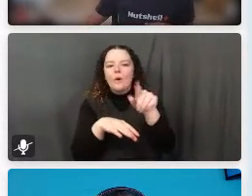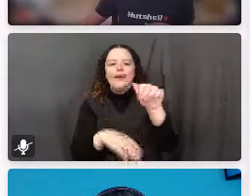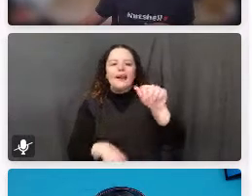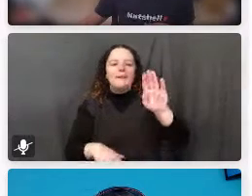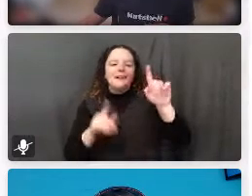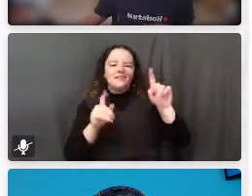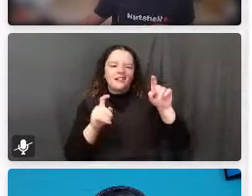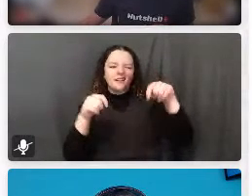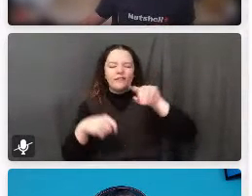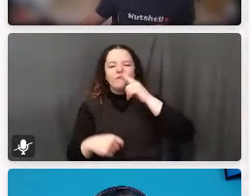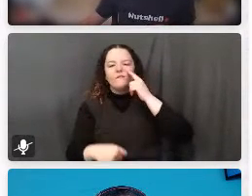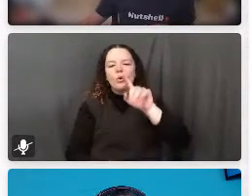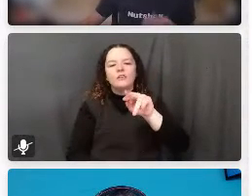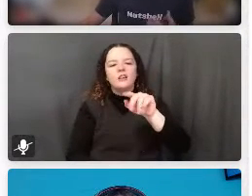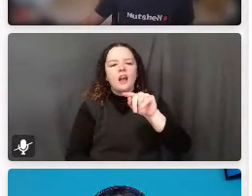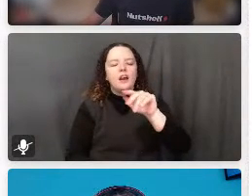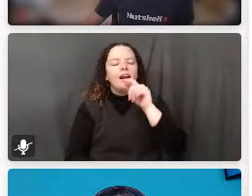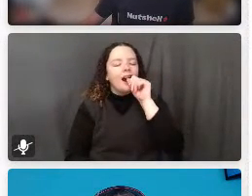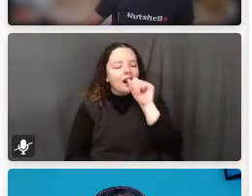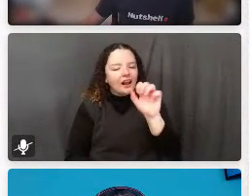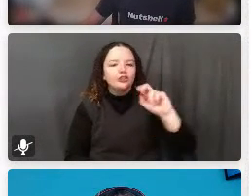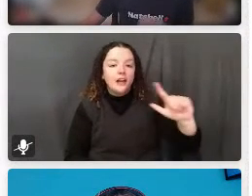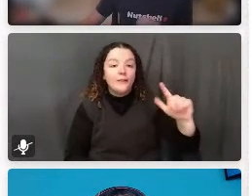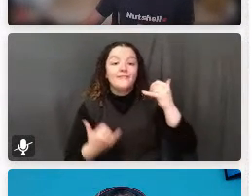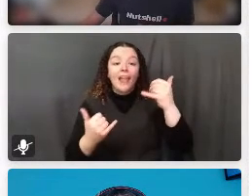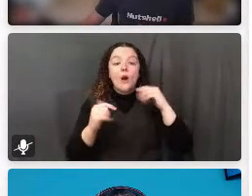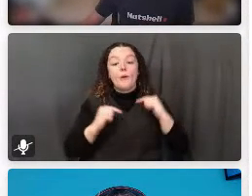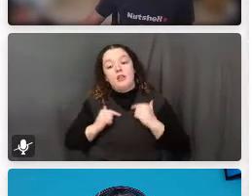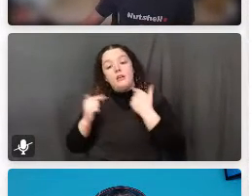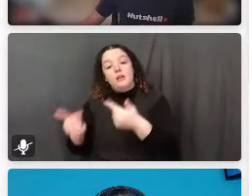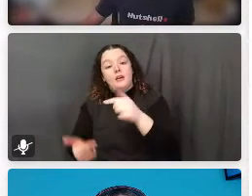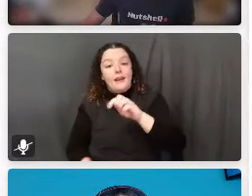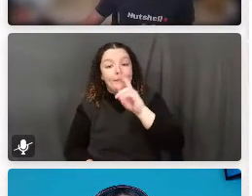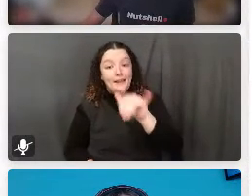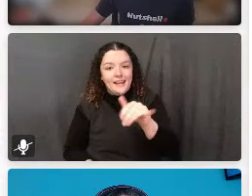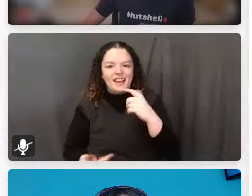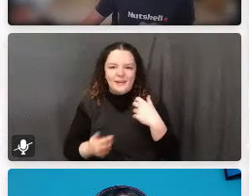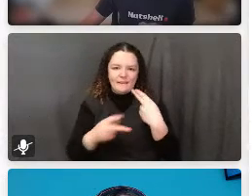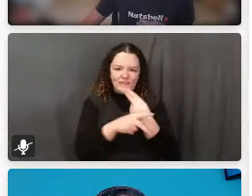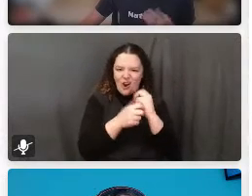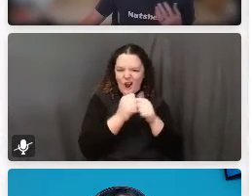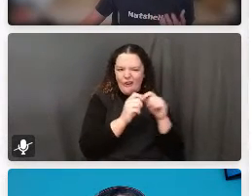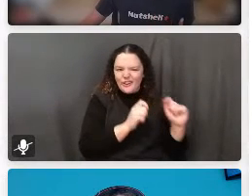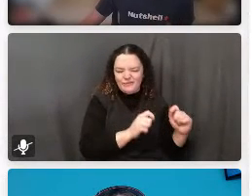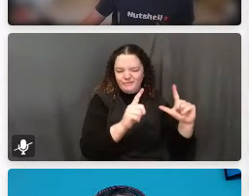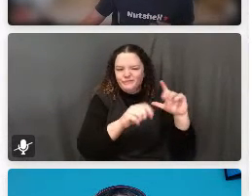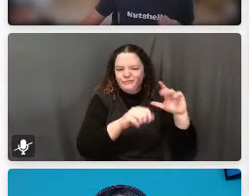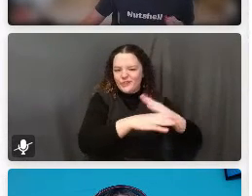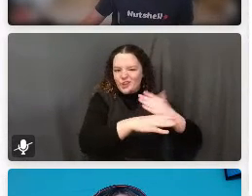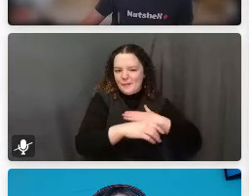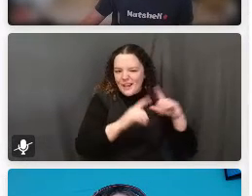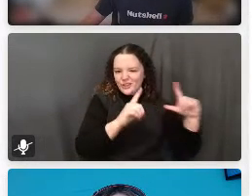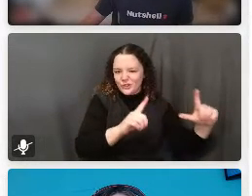features. So I'll kick this back over to Emily while I try to figure out how I can share my screen here. But this is just going to go over how